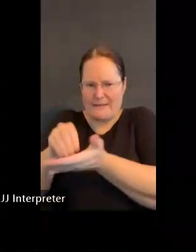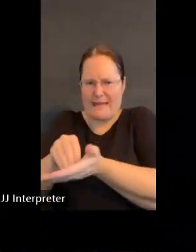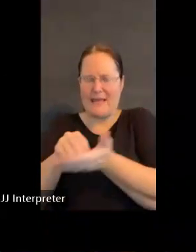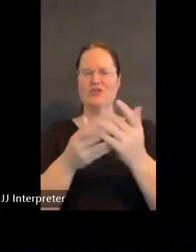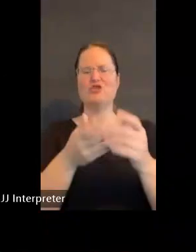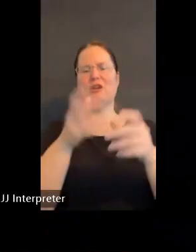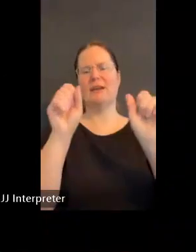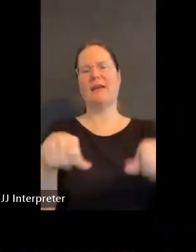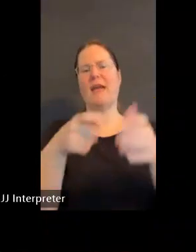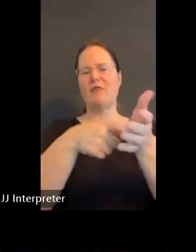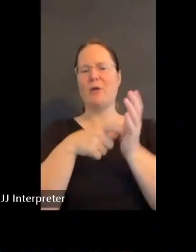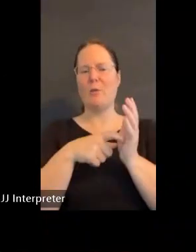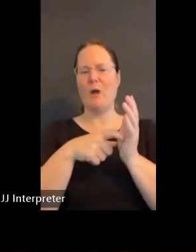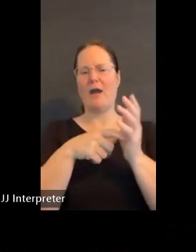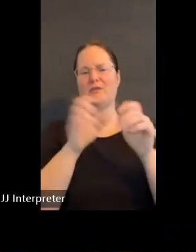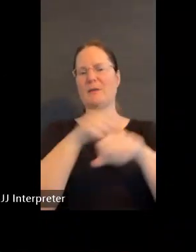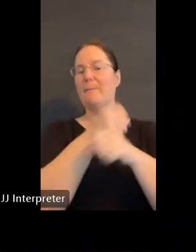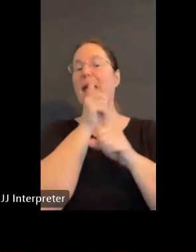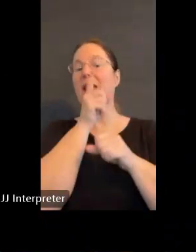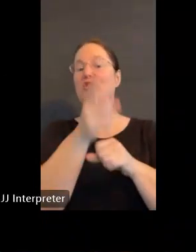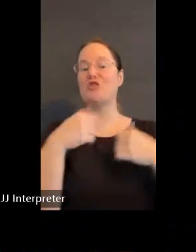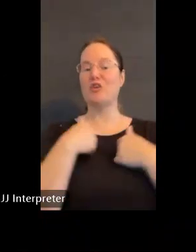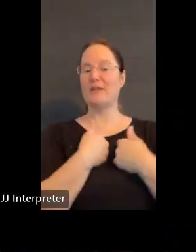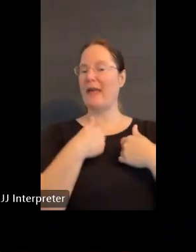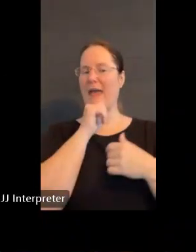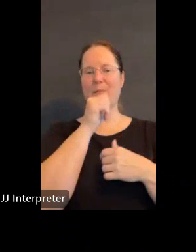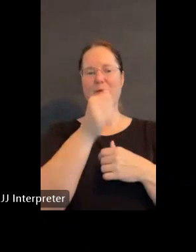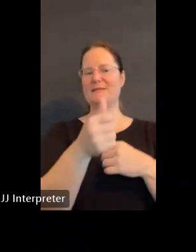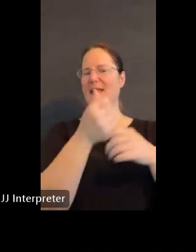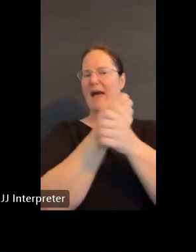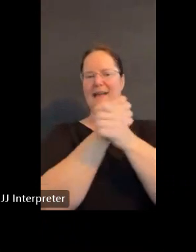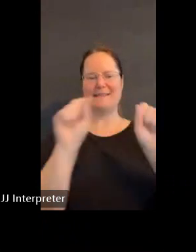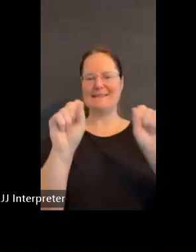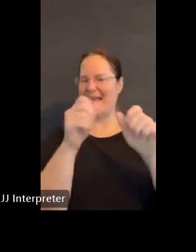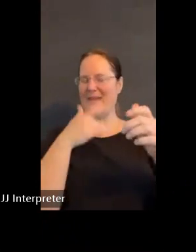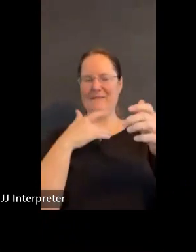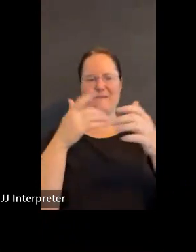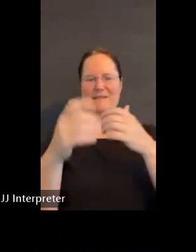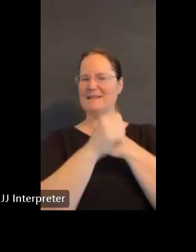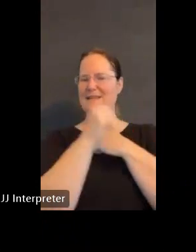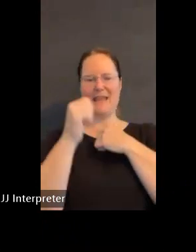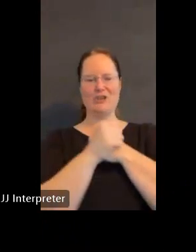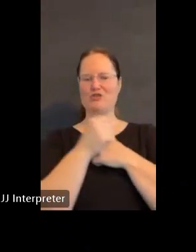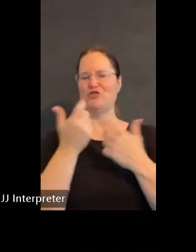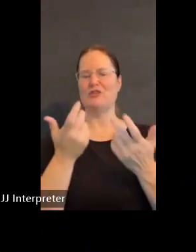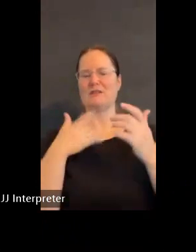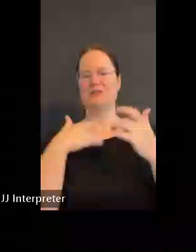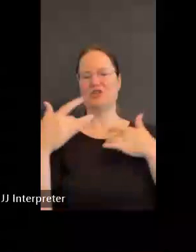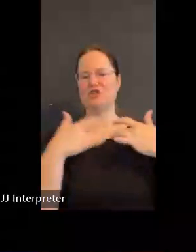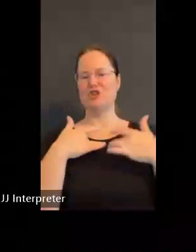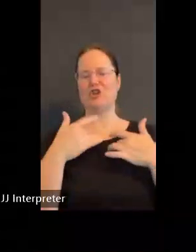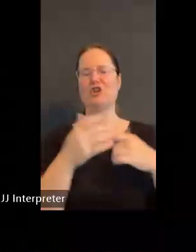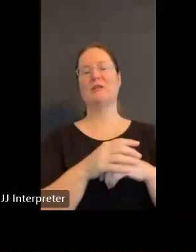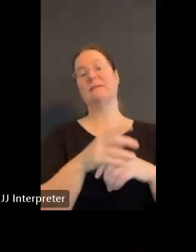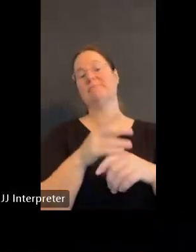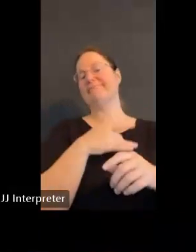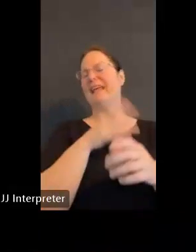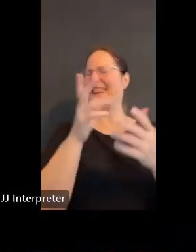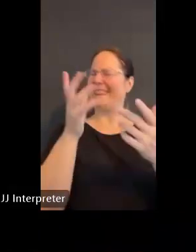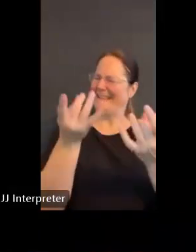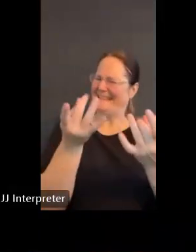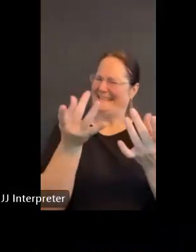that's a great question, and that's a little tricky. Typically, the base assumption is that an animal would not